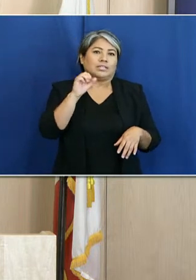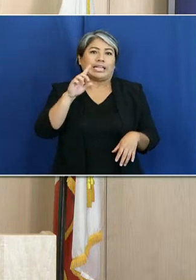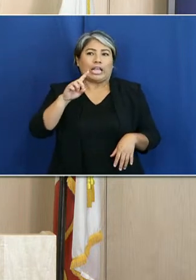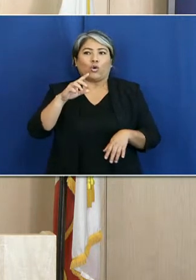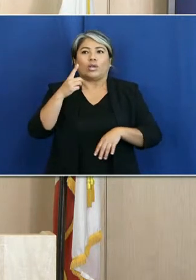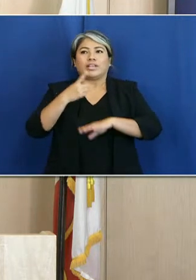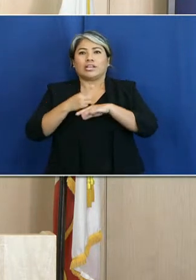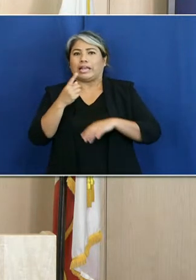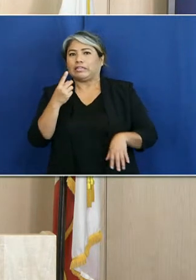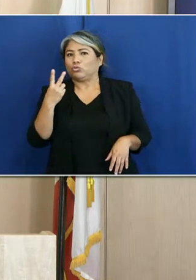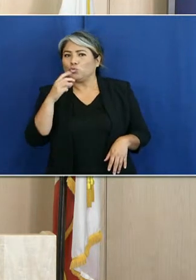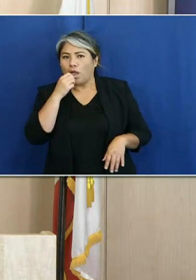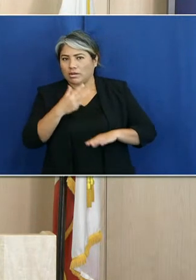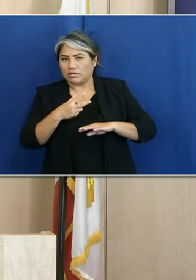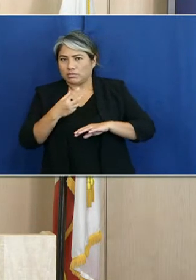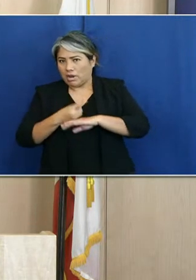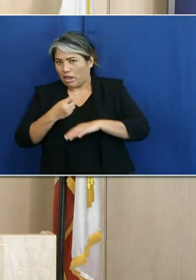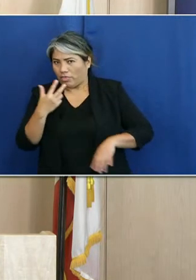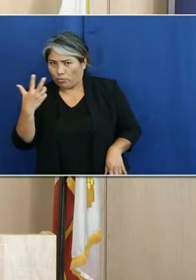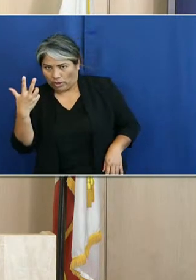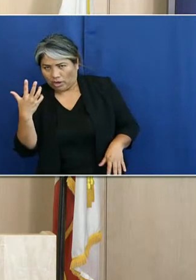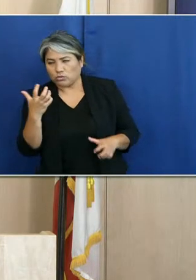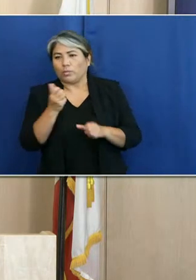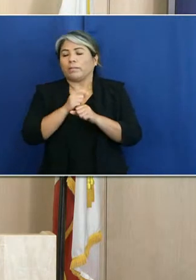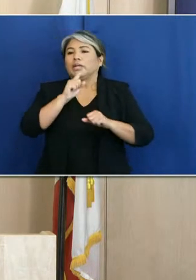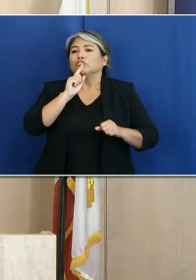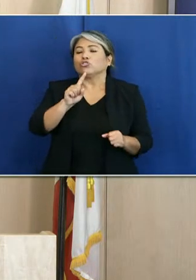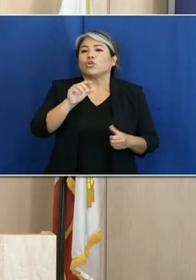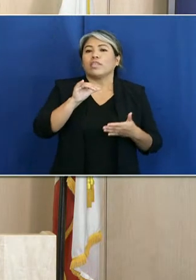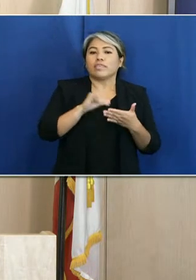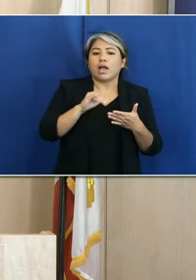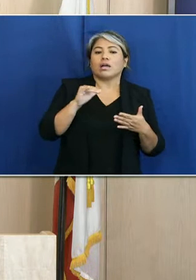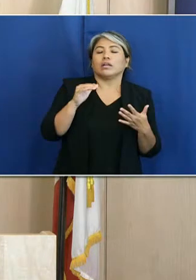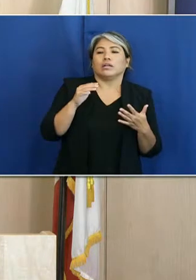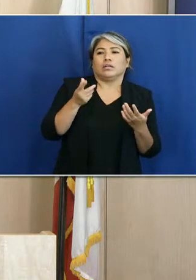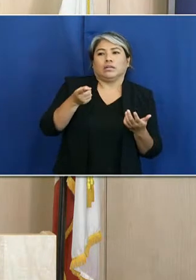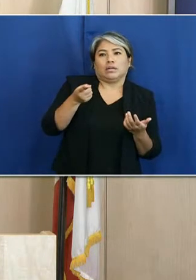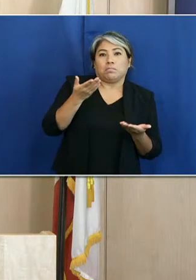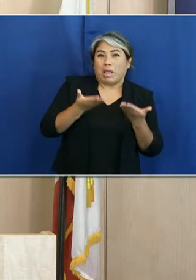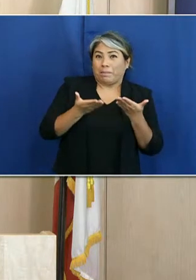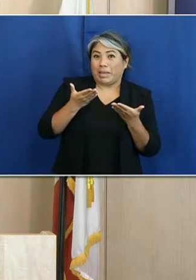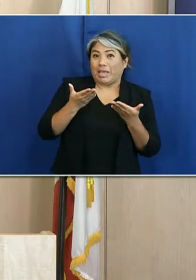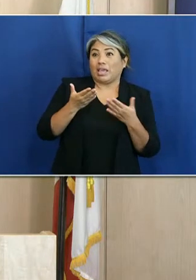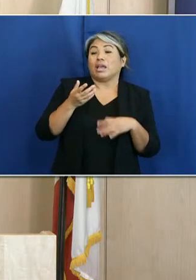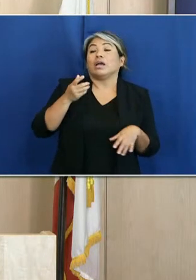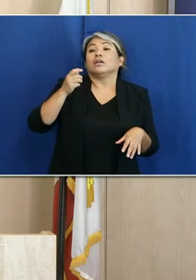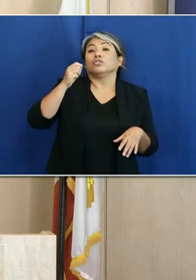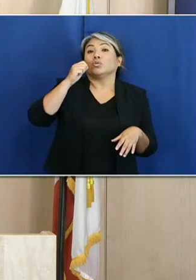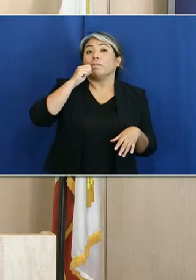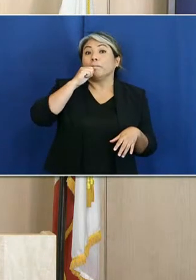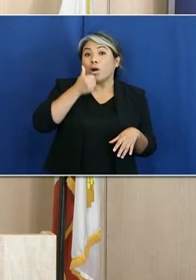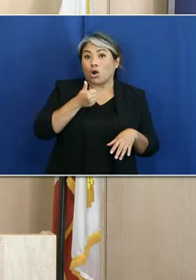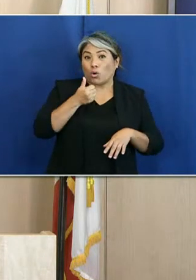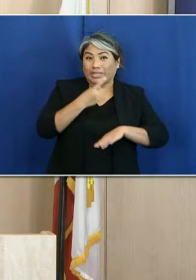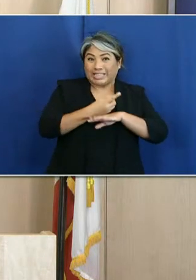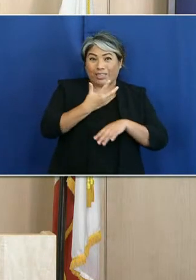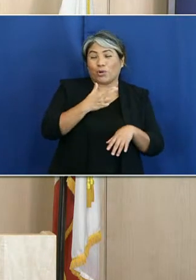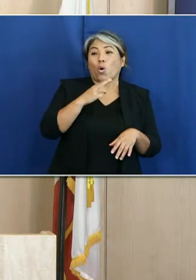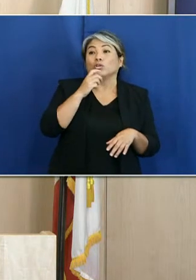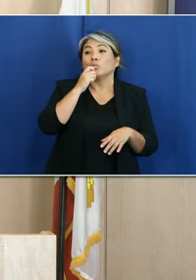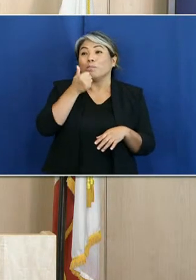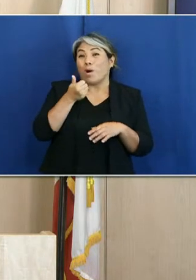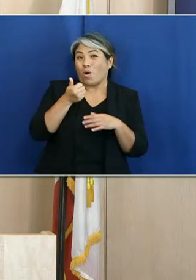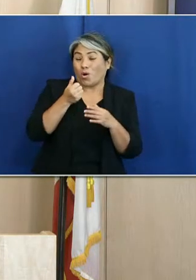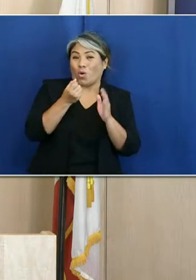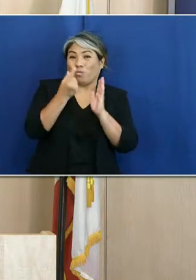not day 3. So I just want to make sure that it's possible we could come off tomorrow, not that tomorrow is day 3.